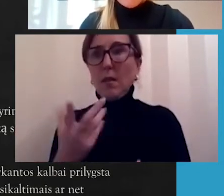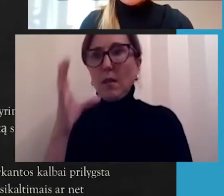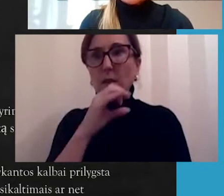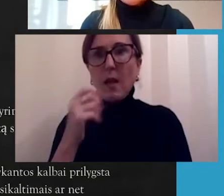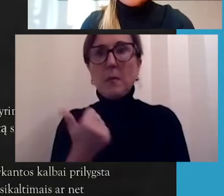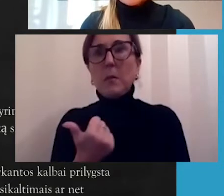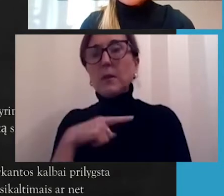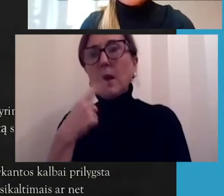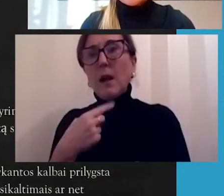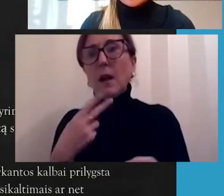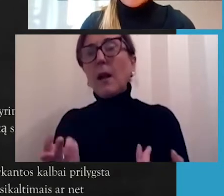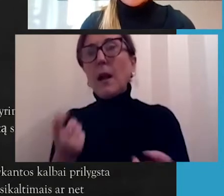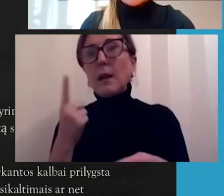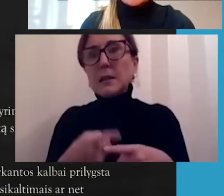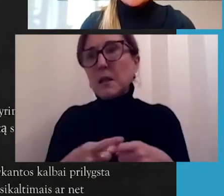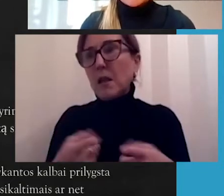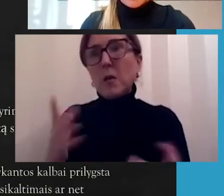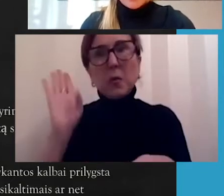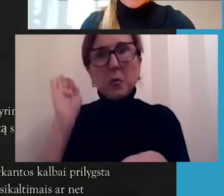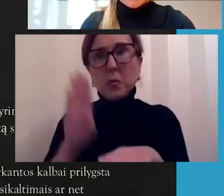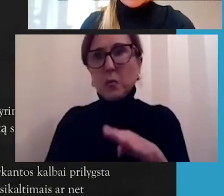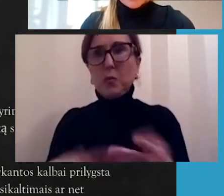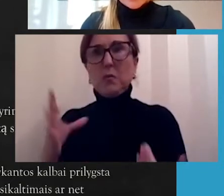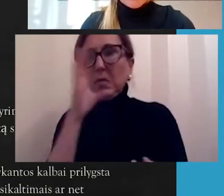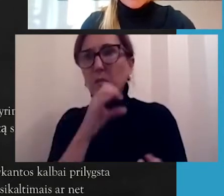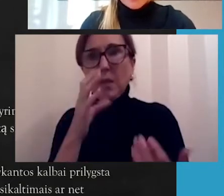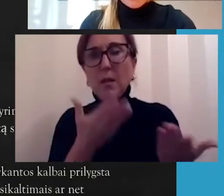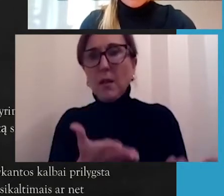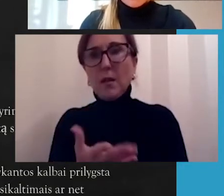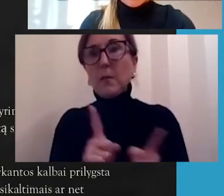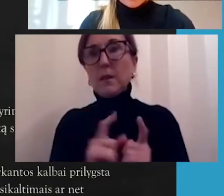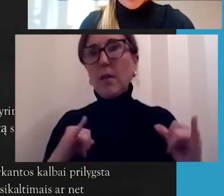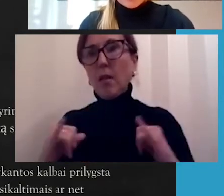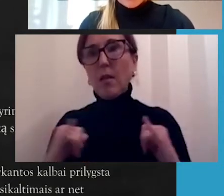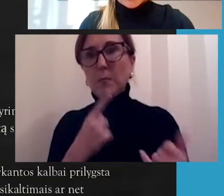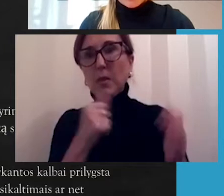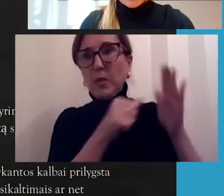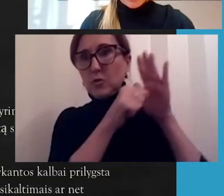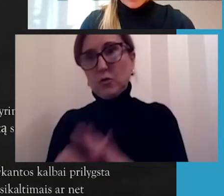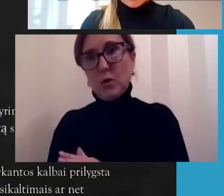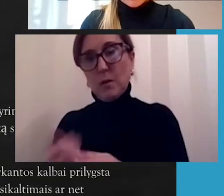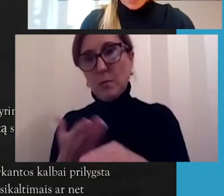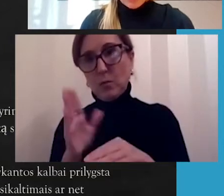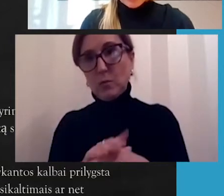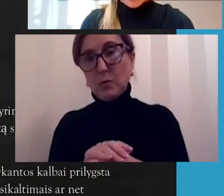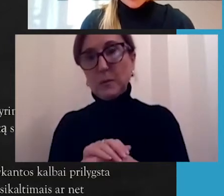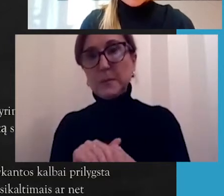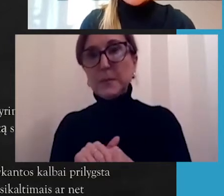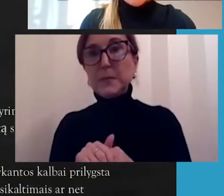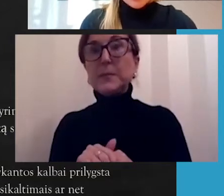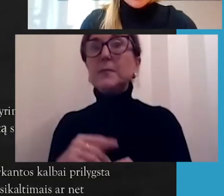conclusion that certain name calling is not acceptable.